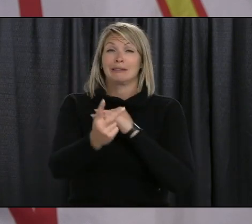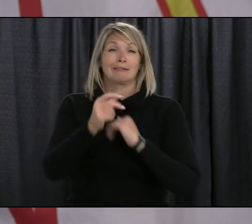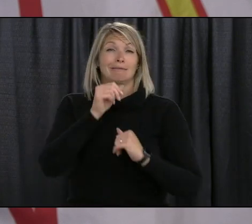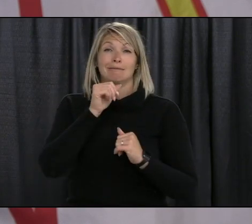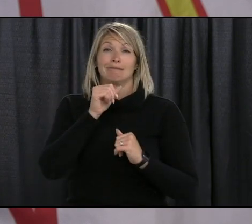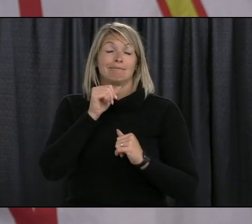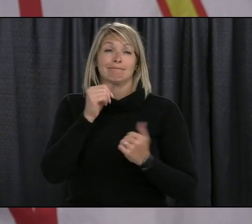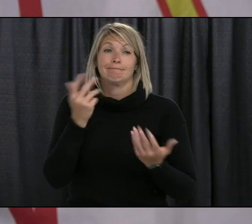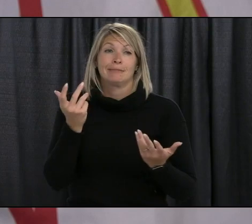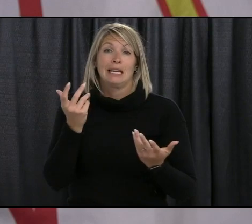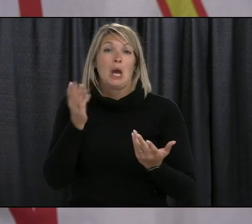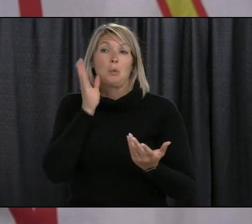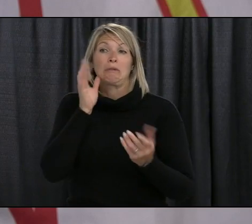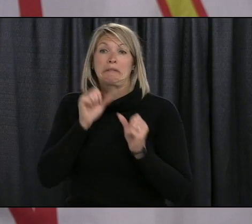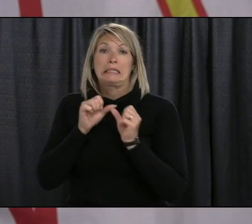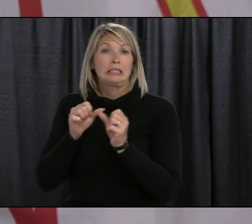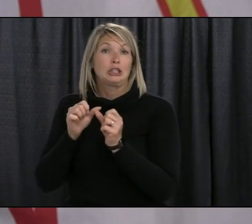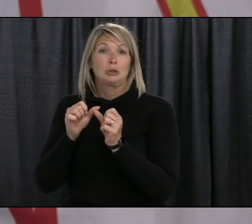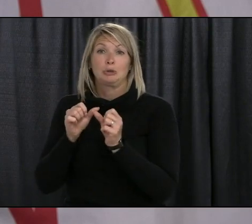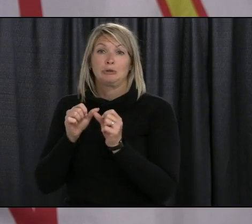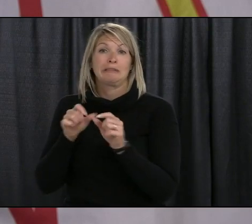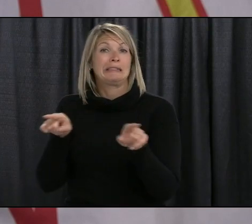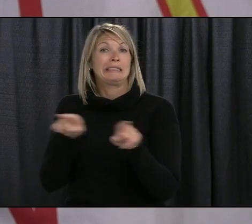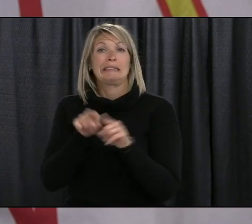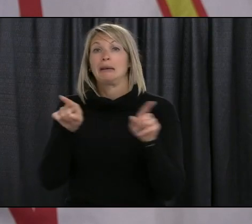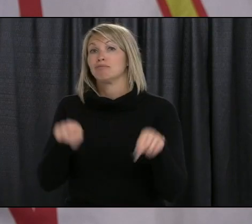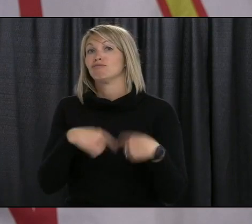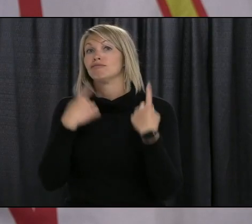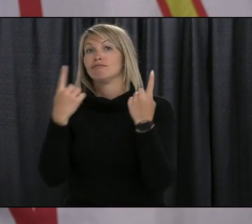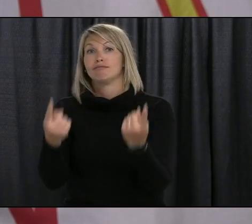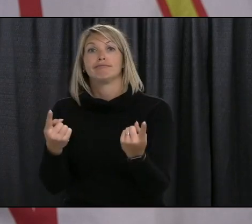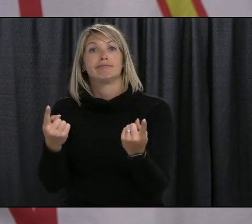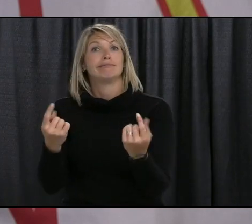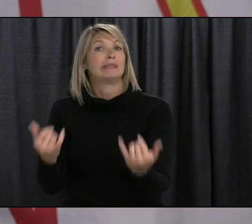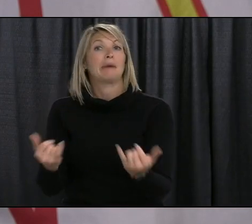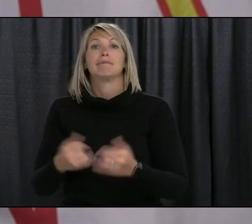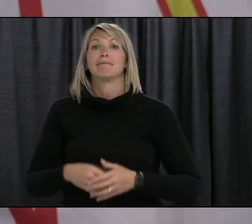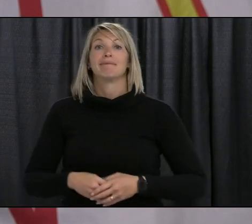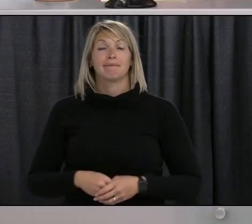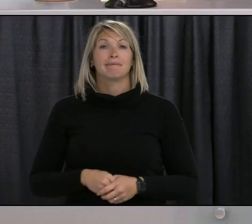not. We're going to continue on as we've been doing.